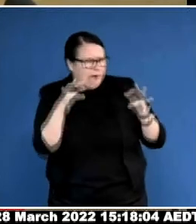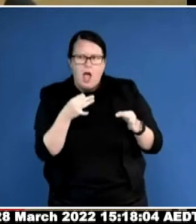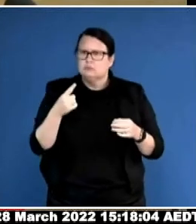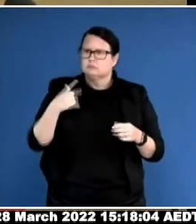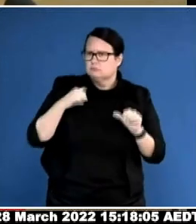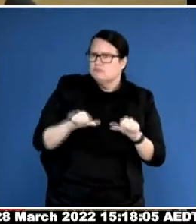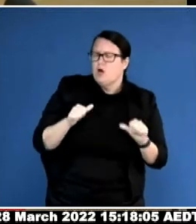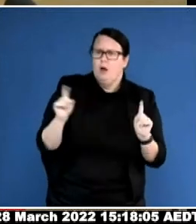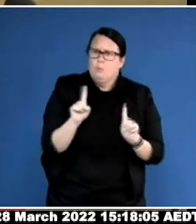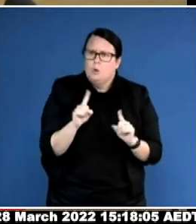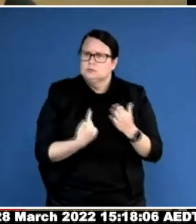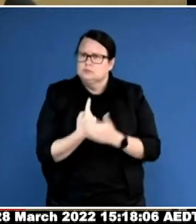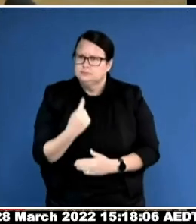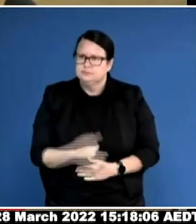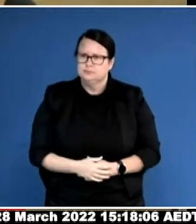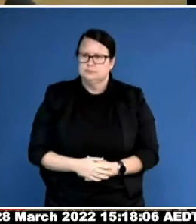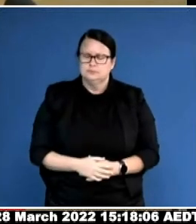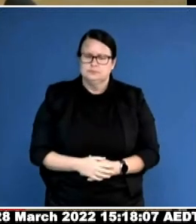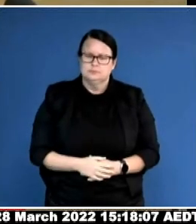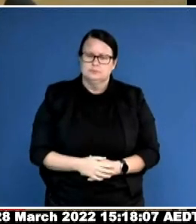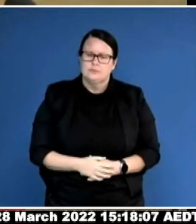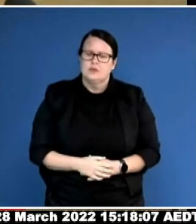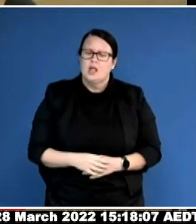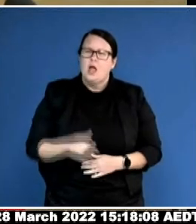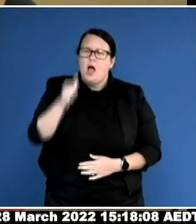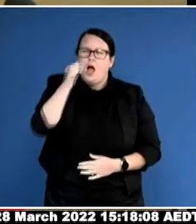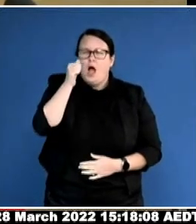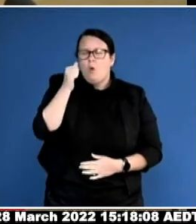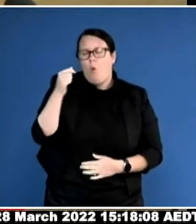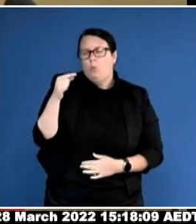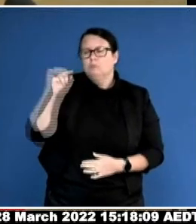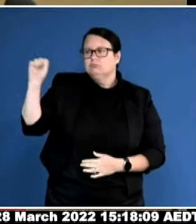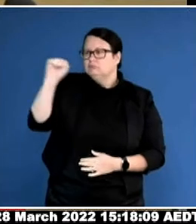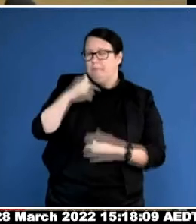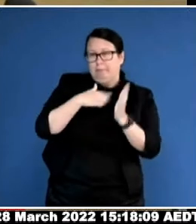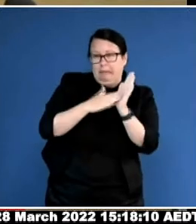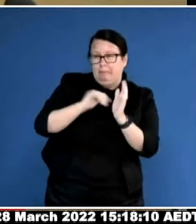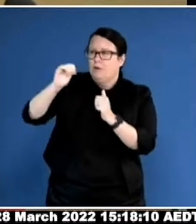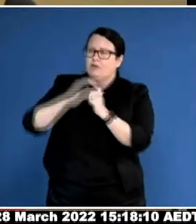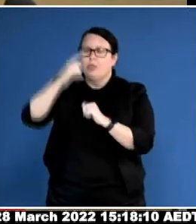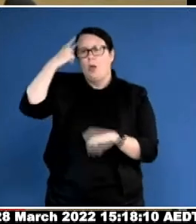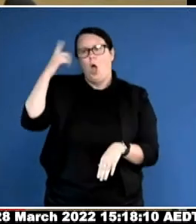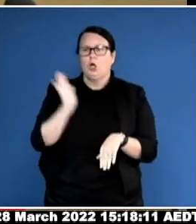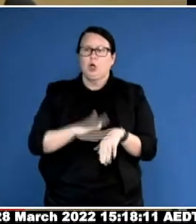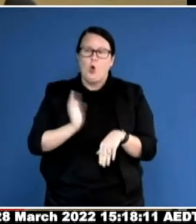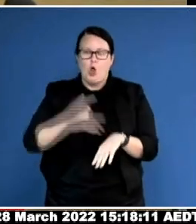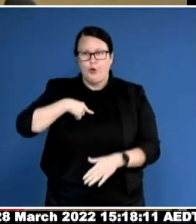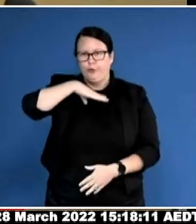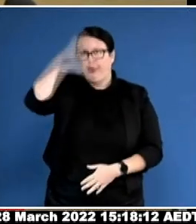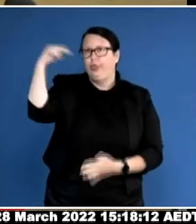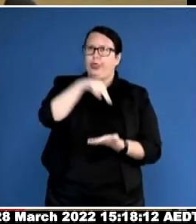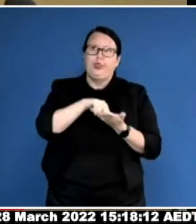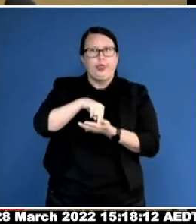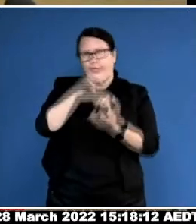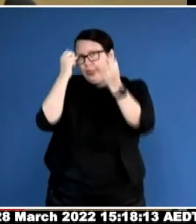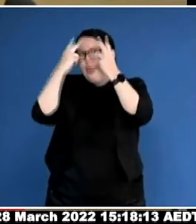okay. I know I felt like they just thought I was a naughty schoolgirl that had gotten so drunk and infatuated